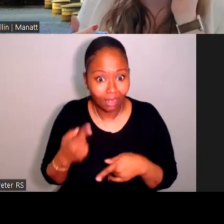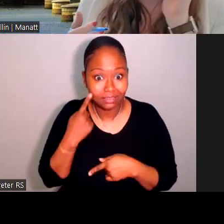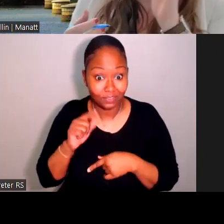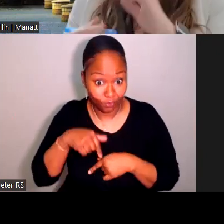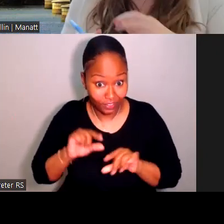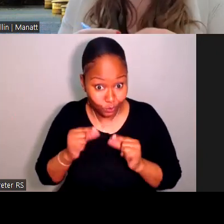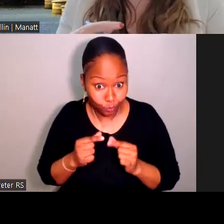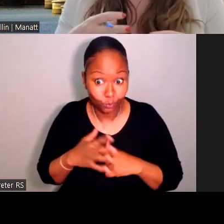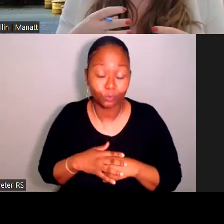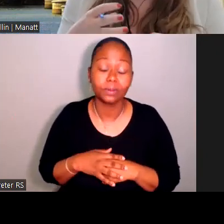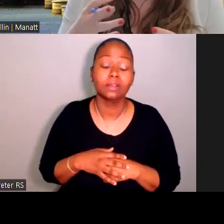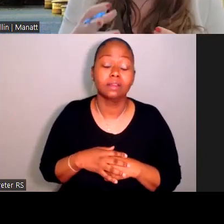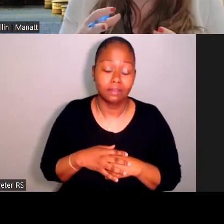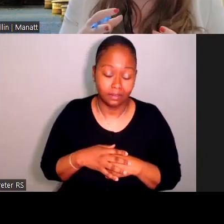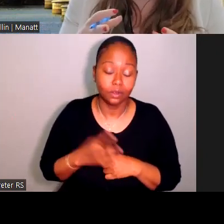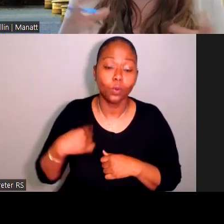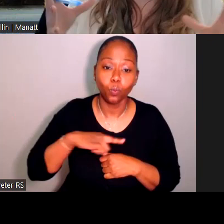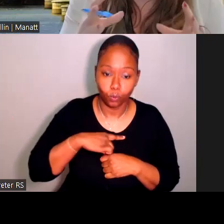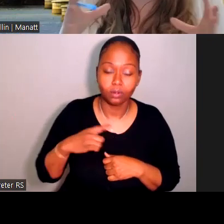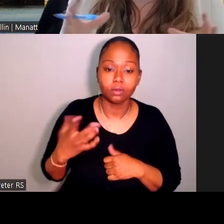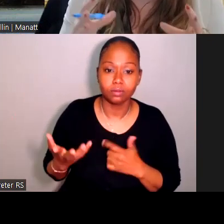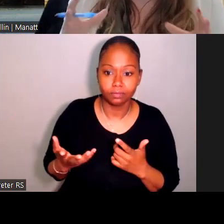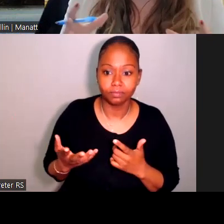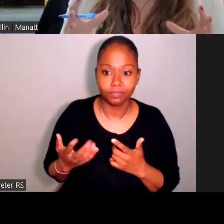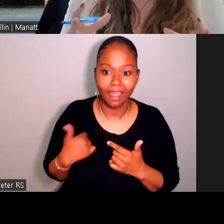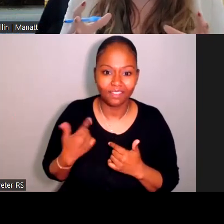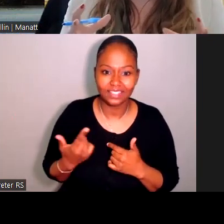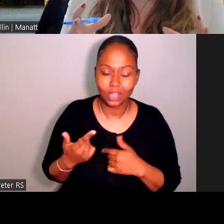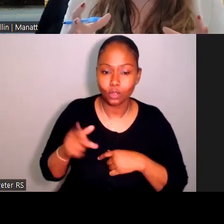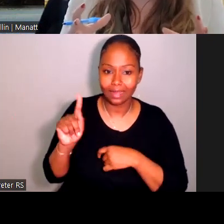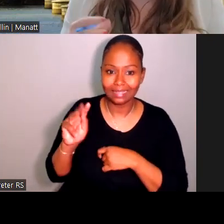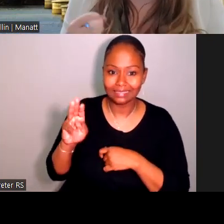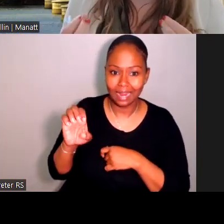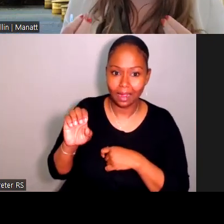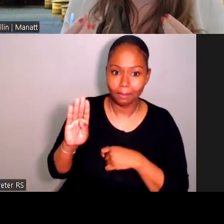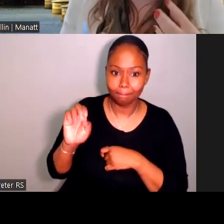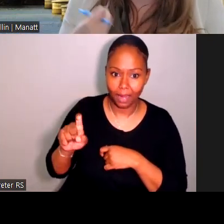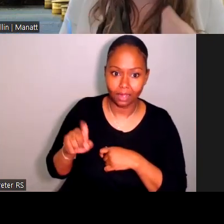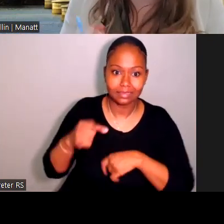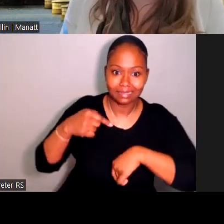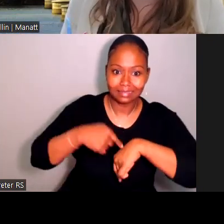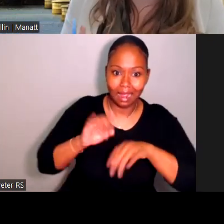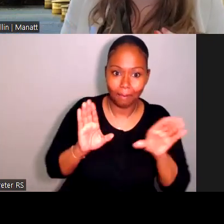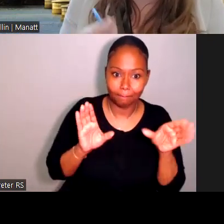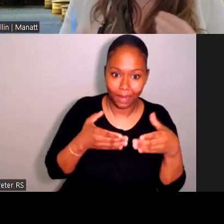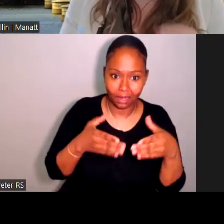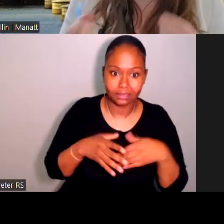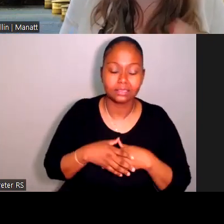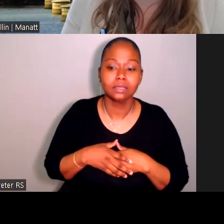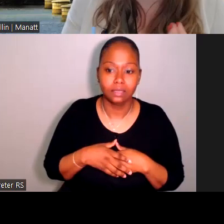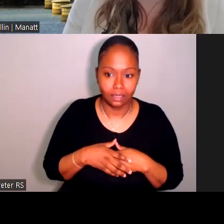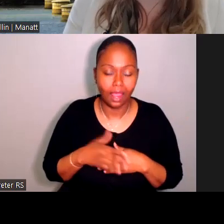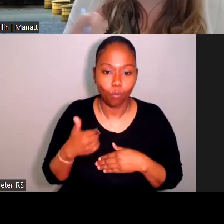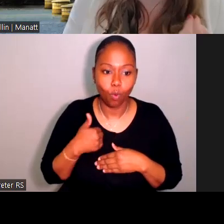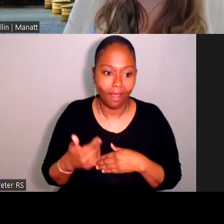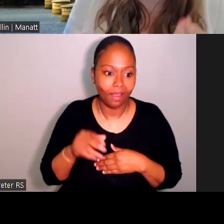advocacy is we're going to time box some of these conversations and then leverage a polling tool to be able to